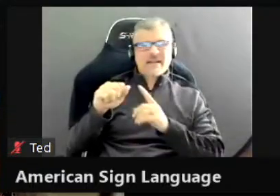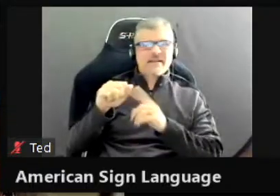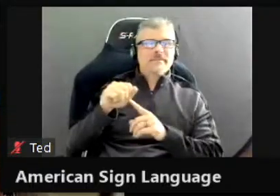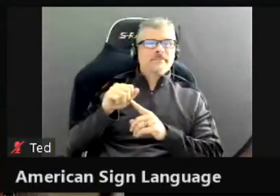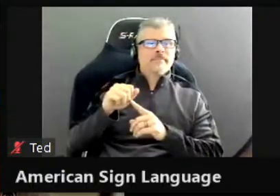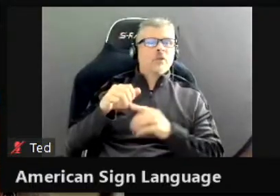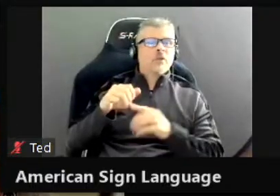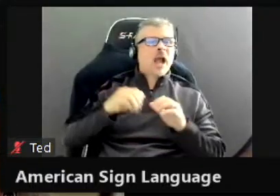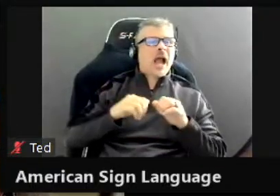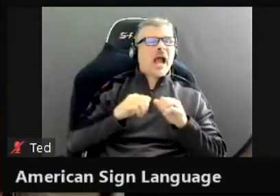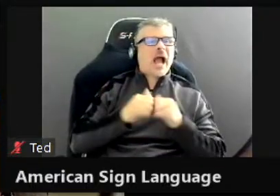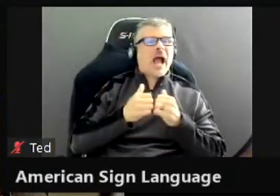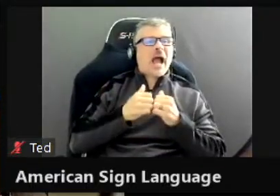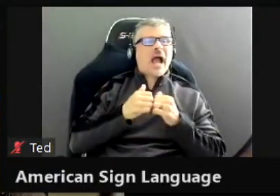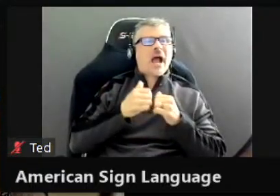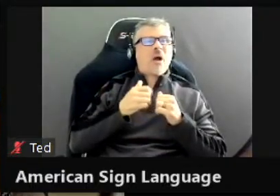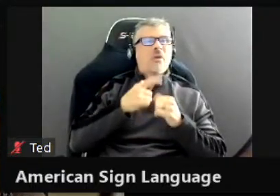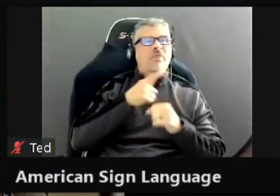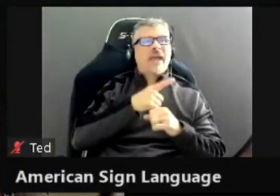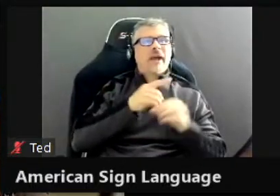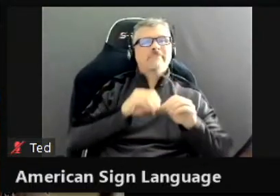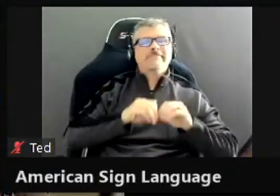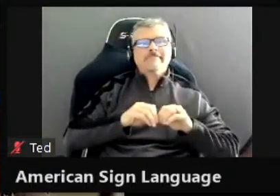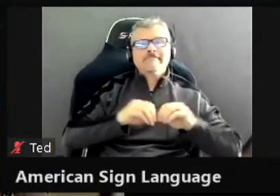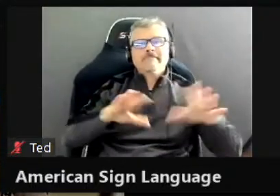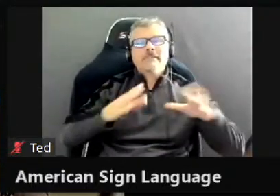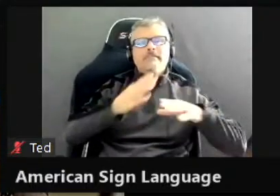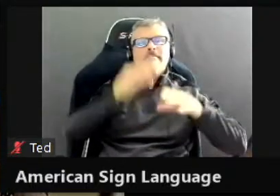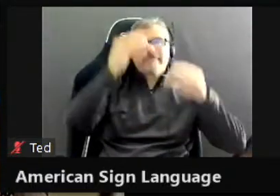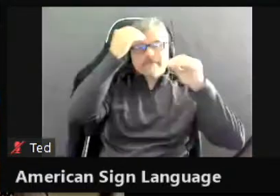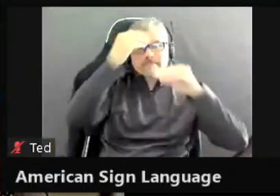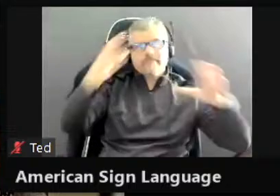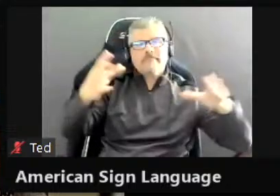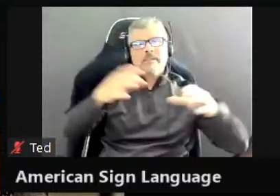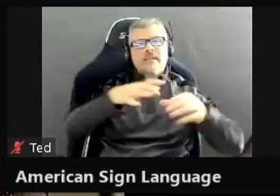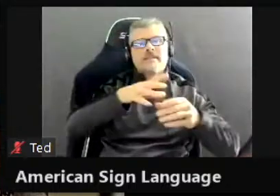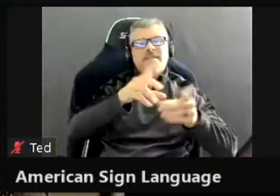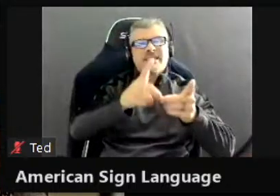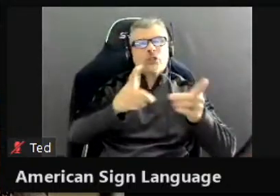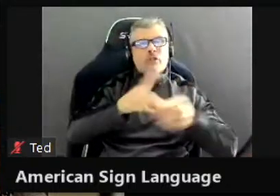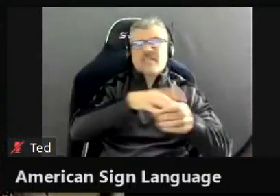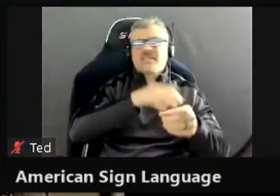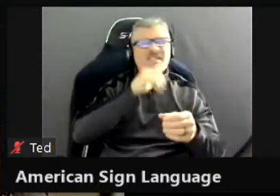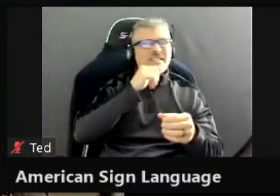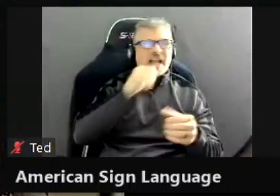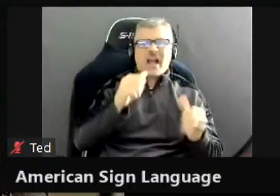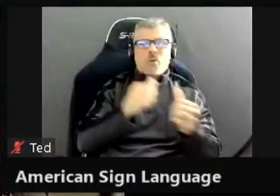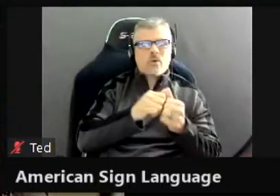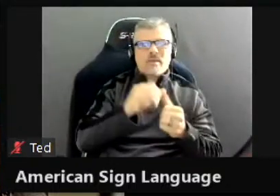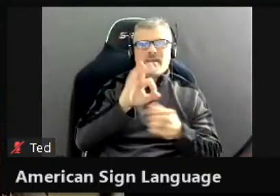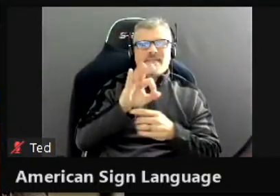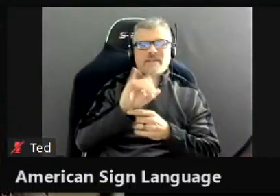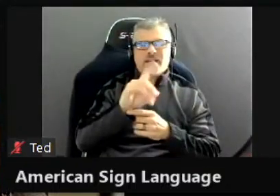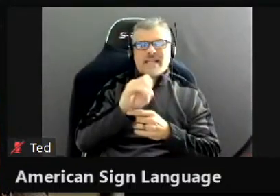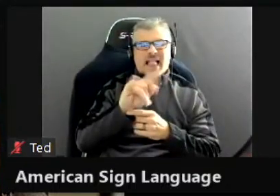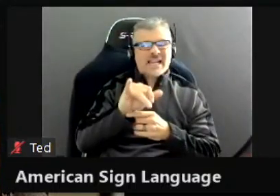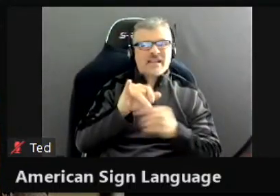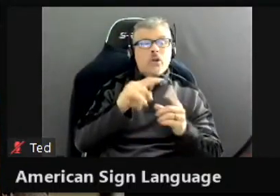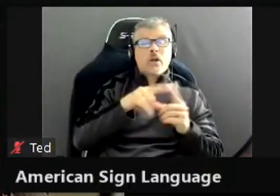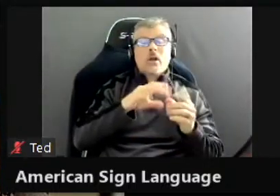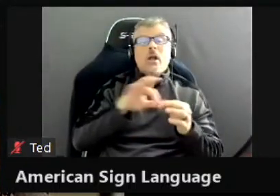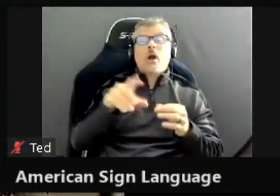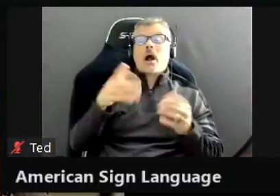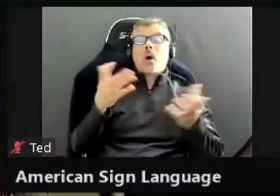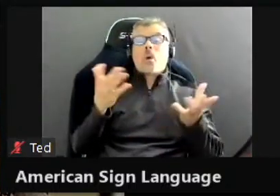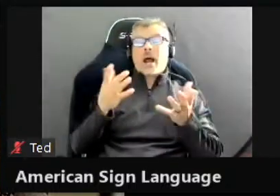rolled out in different organizations and districts is not with fidelity. In order for restorative practices to be